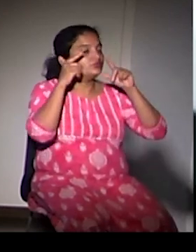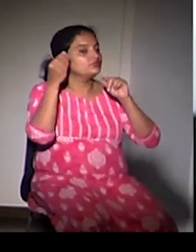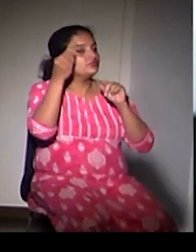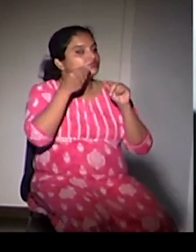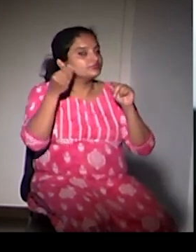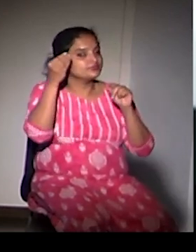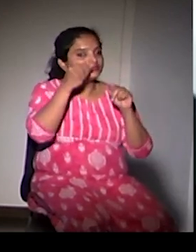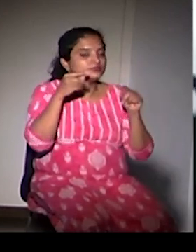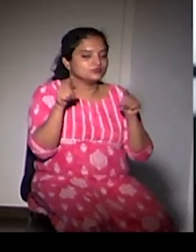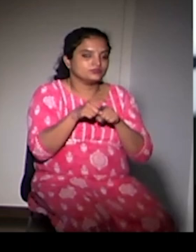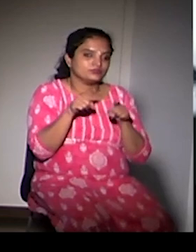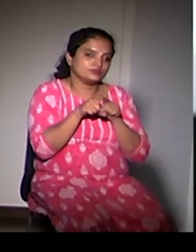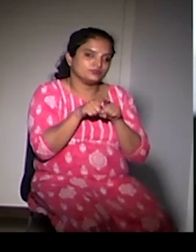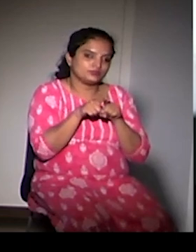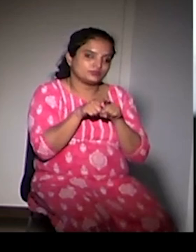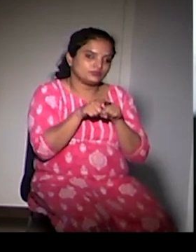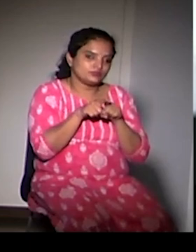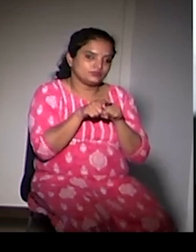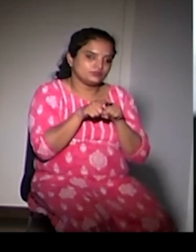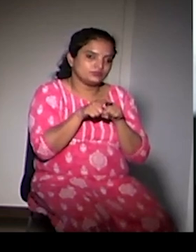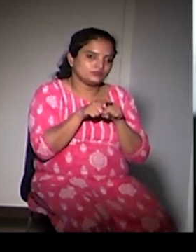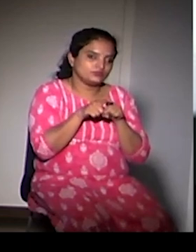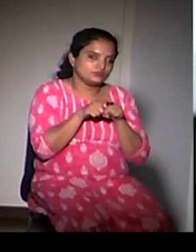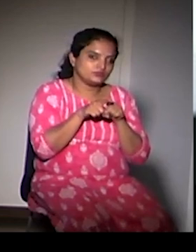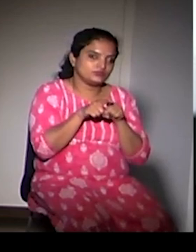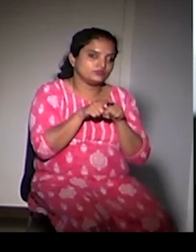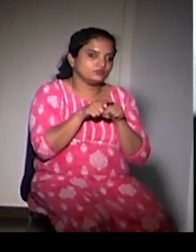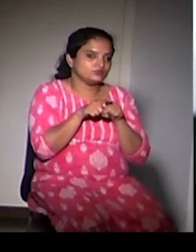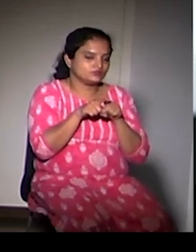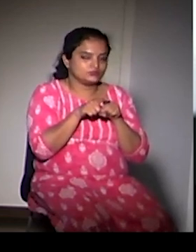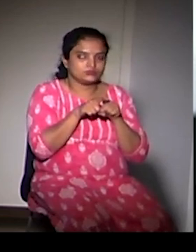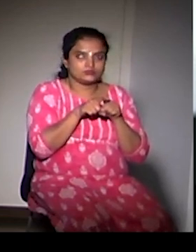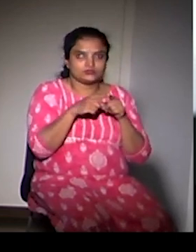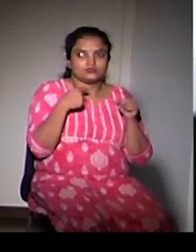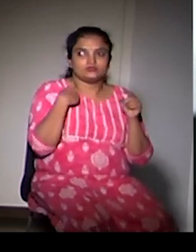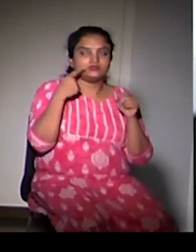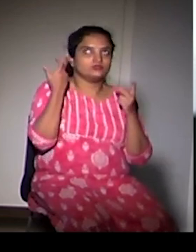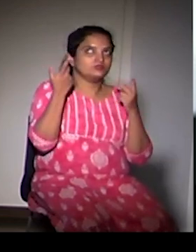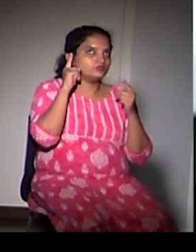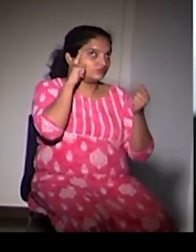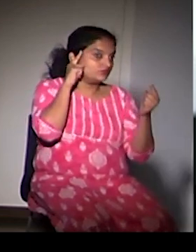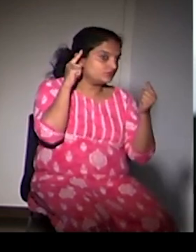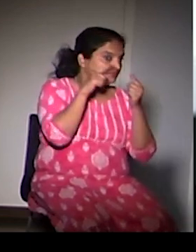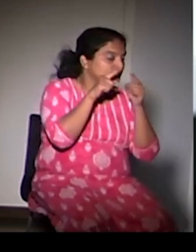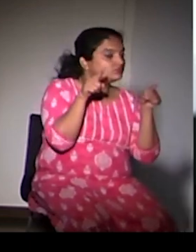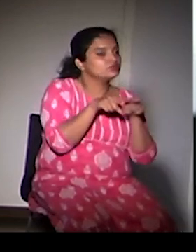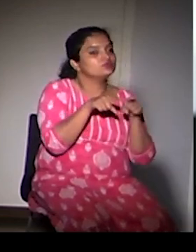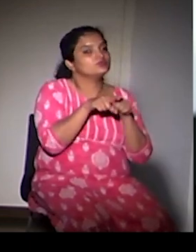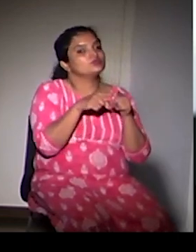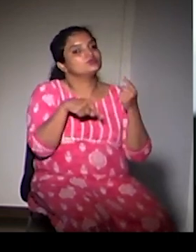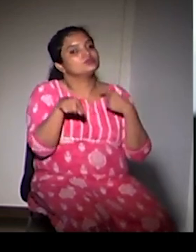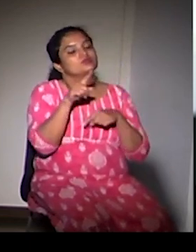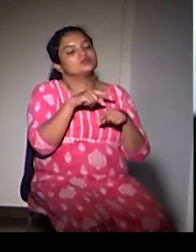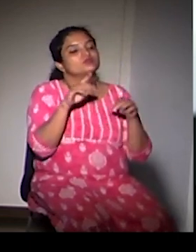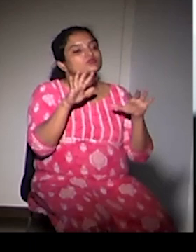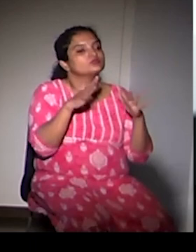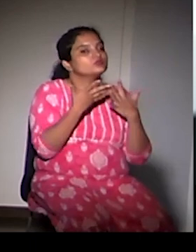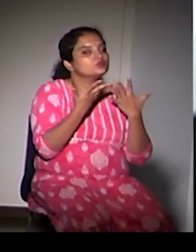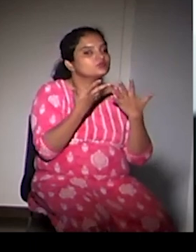most interesting of all, of course, and most which draws most people's attention, are these